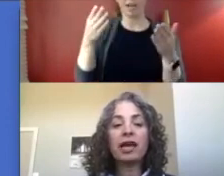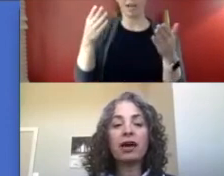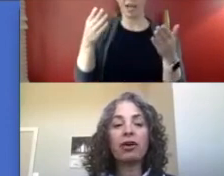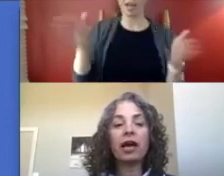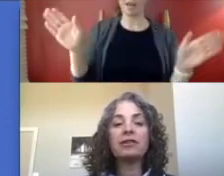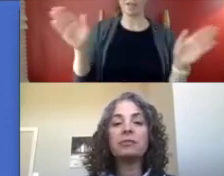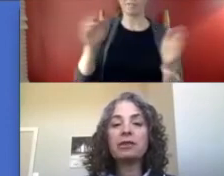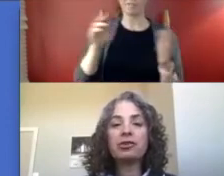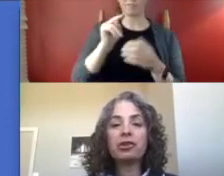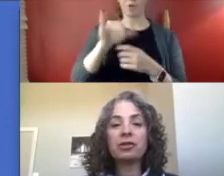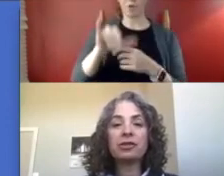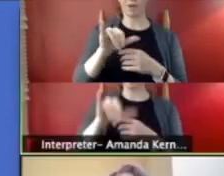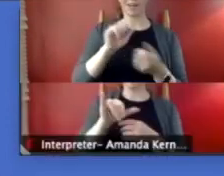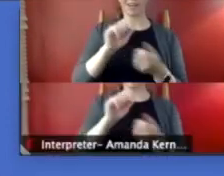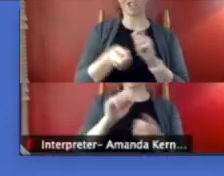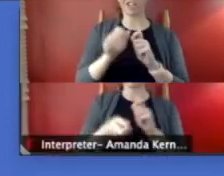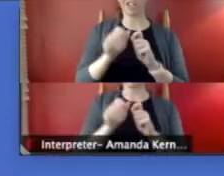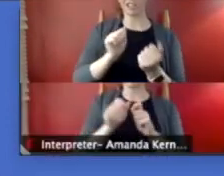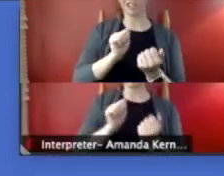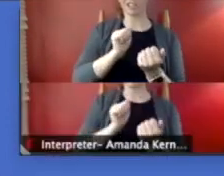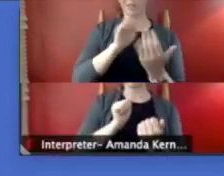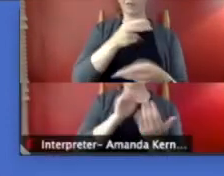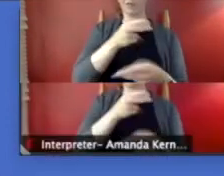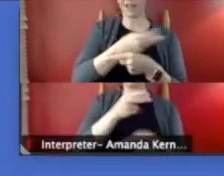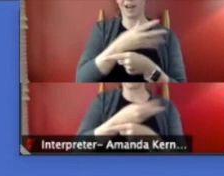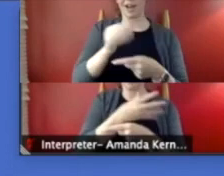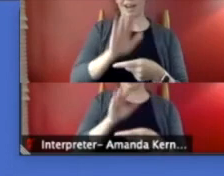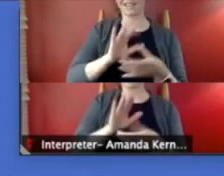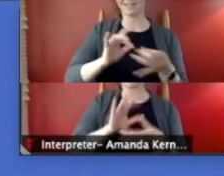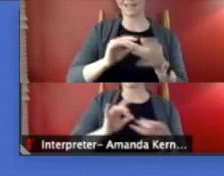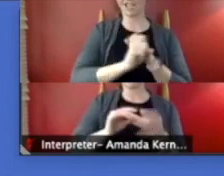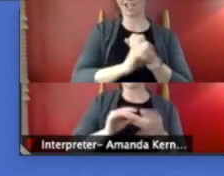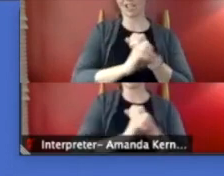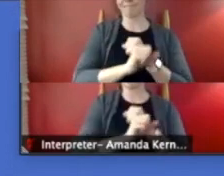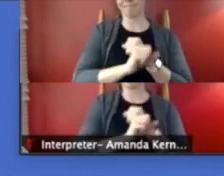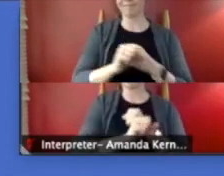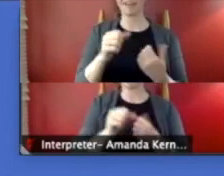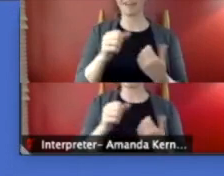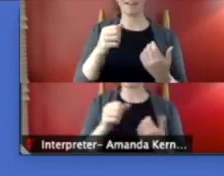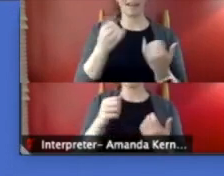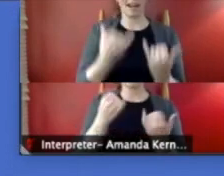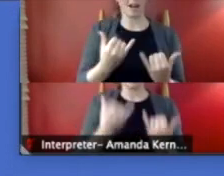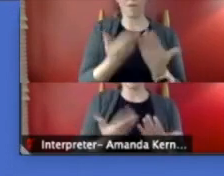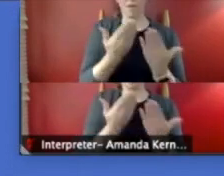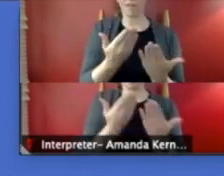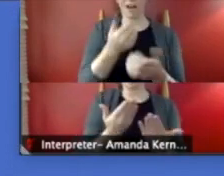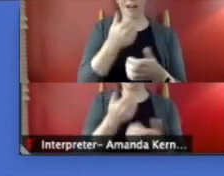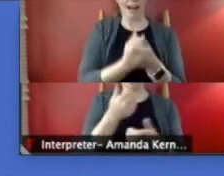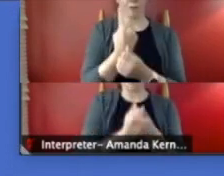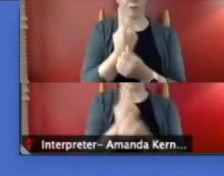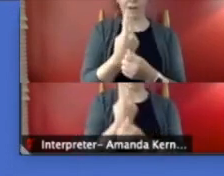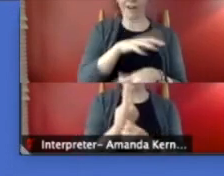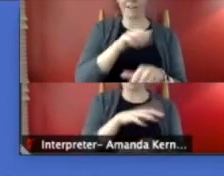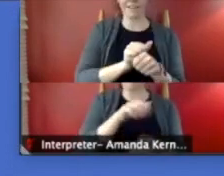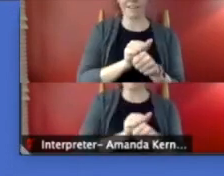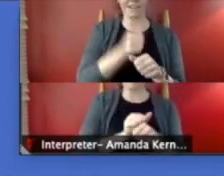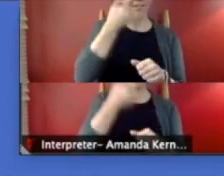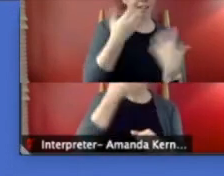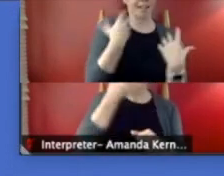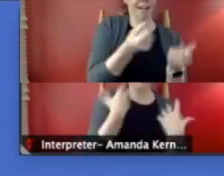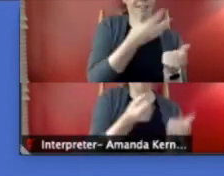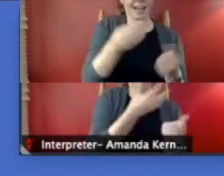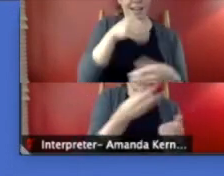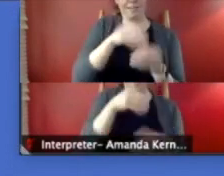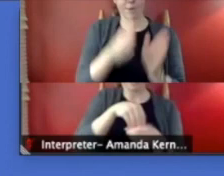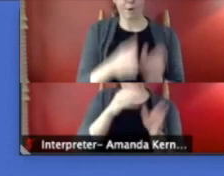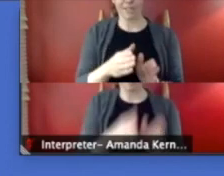to care and its messaging to staff and patients. The affiliate is offering everyone a visit by telehealth and in person. The decision is made by